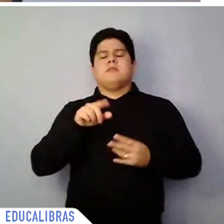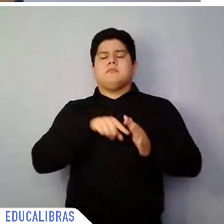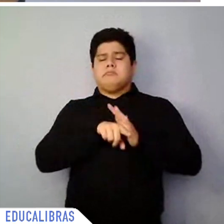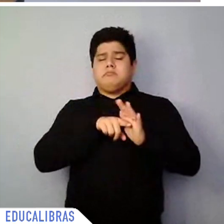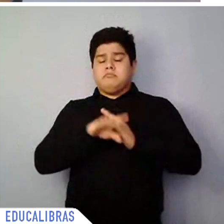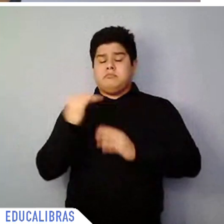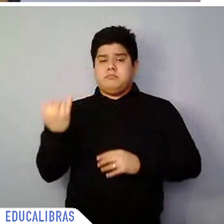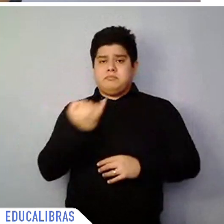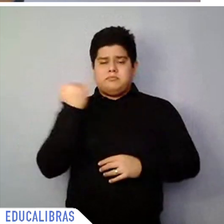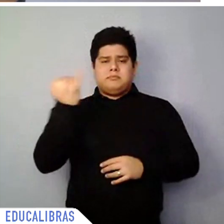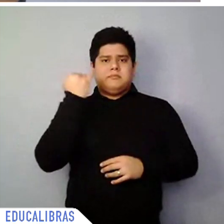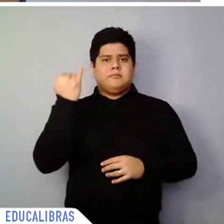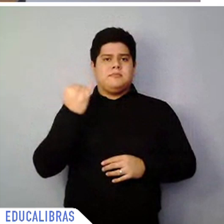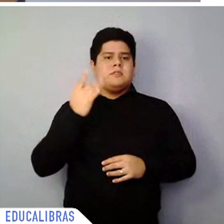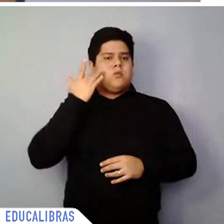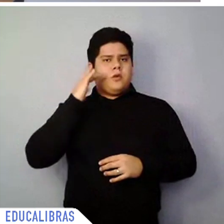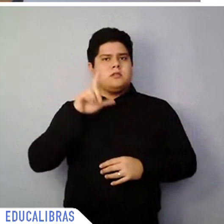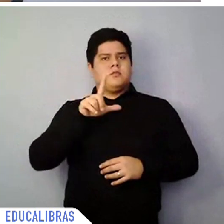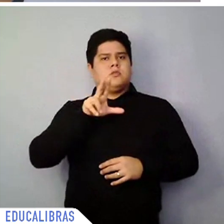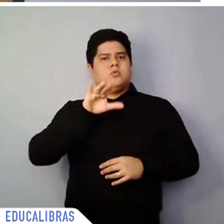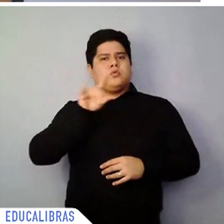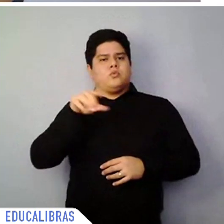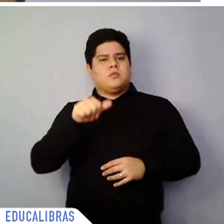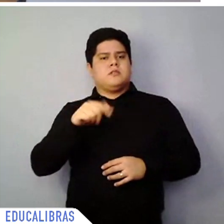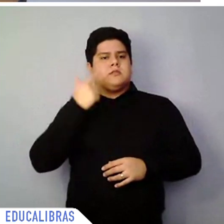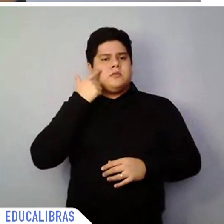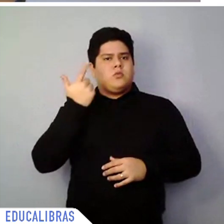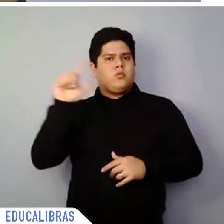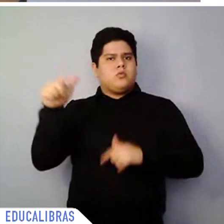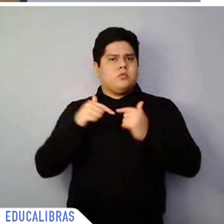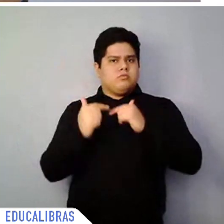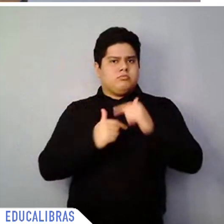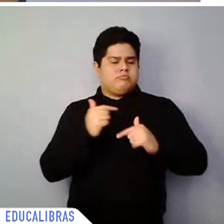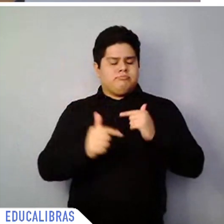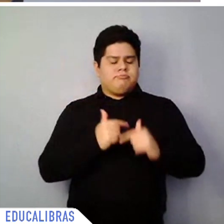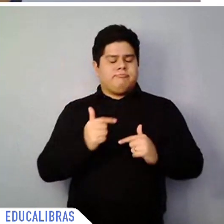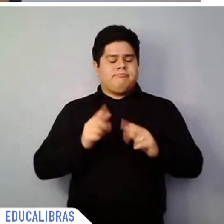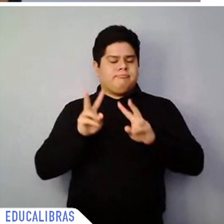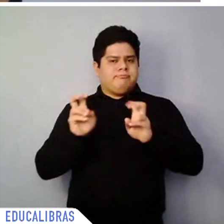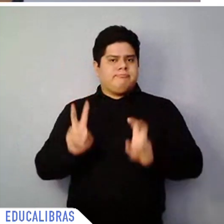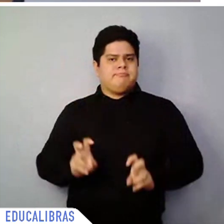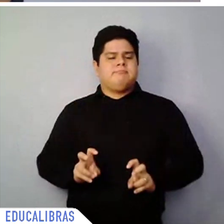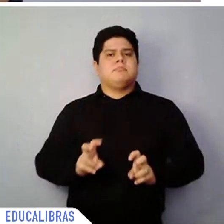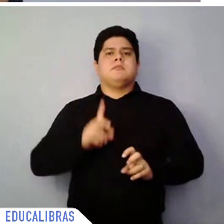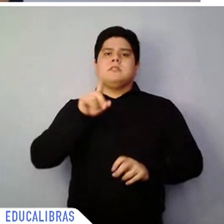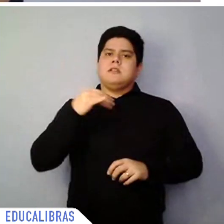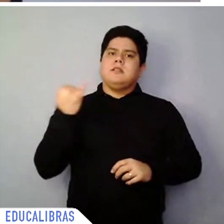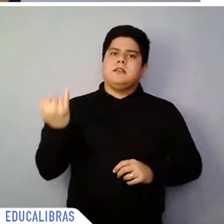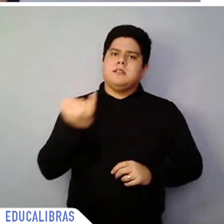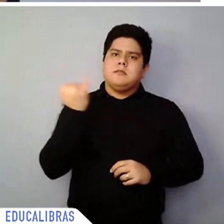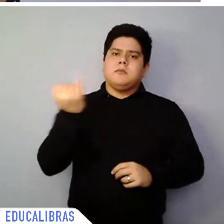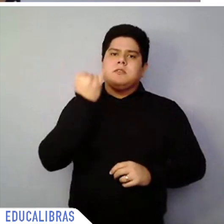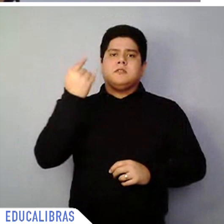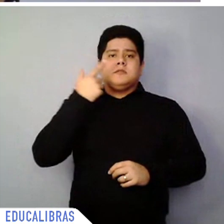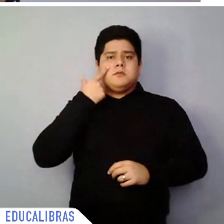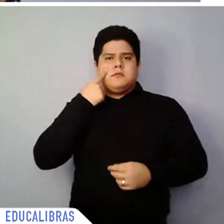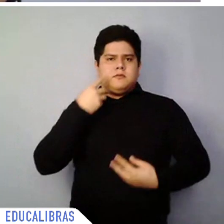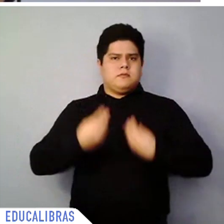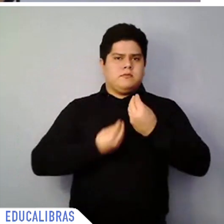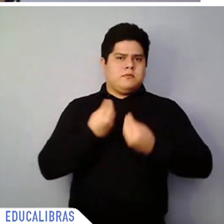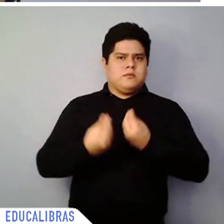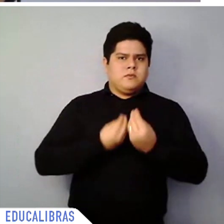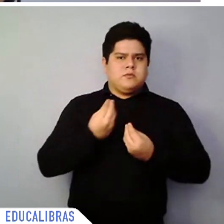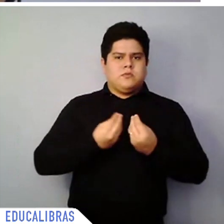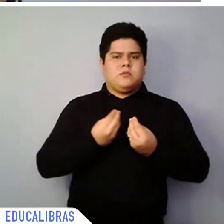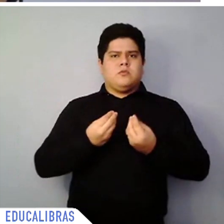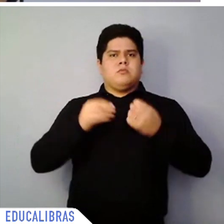and there are some researchers that have been very important. And now with Luiza Helena, more questions can be tackled, but